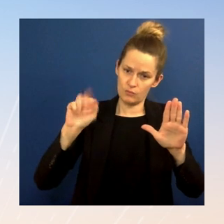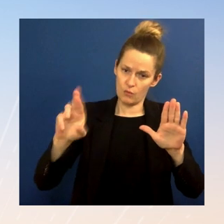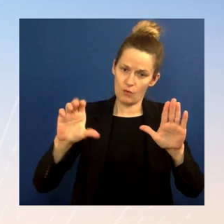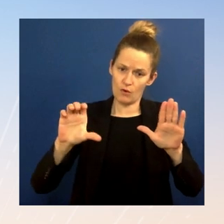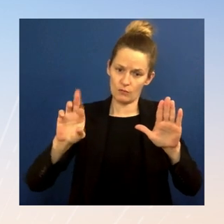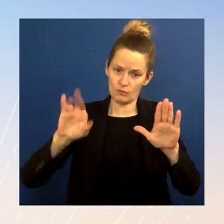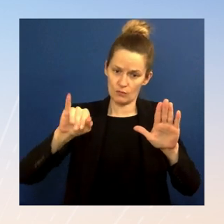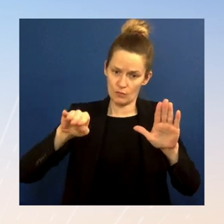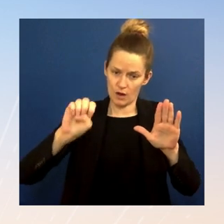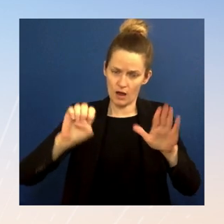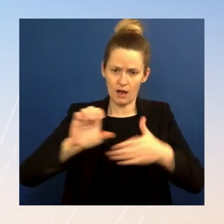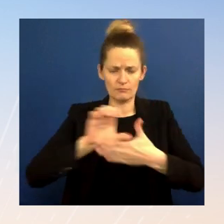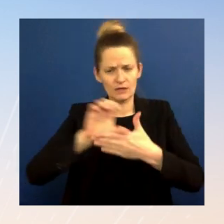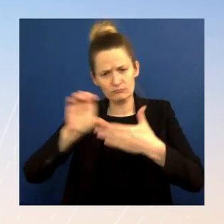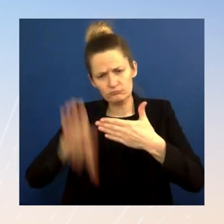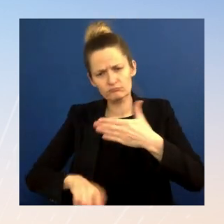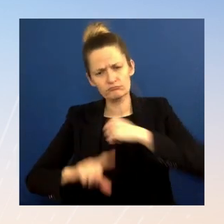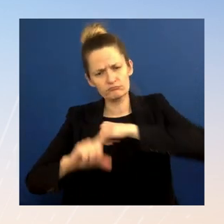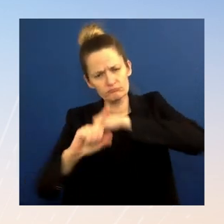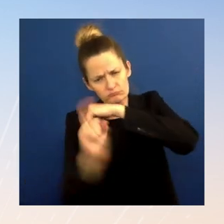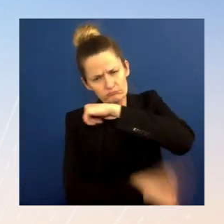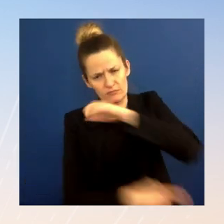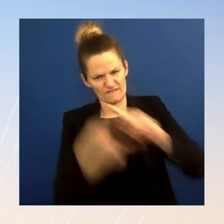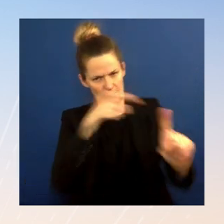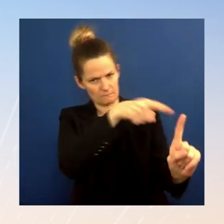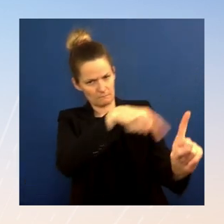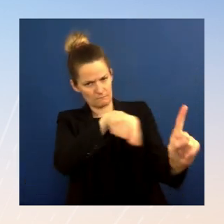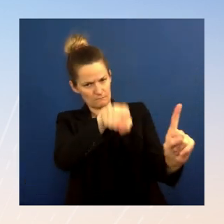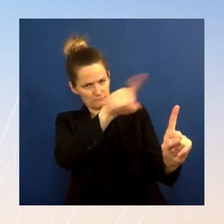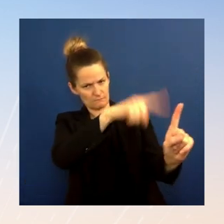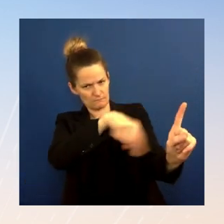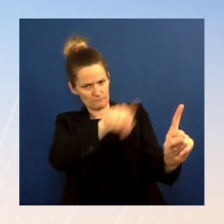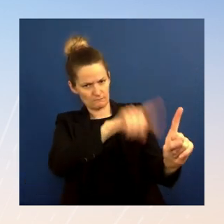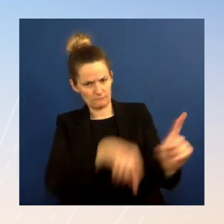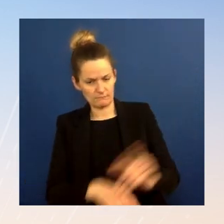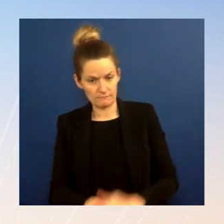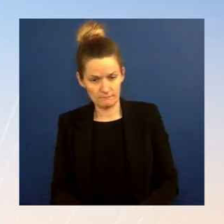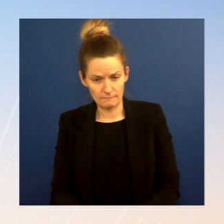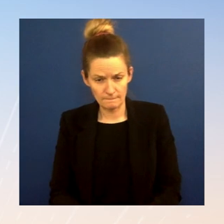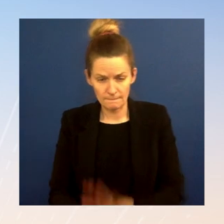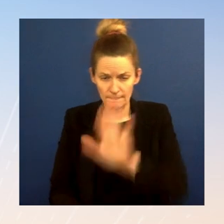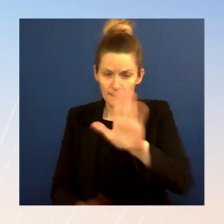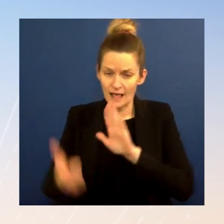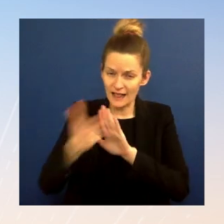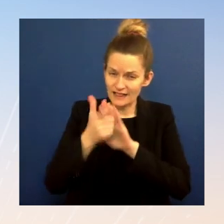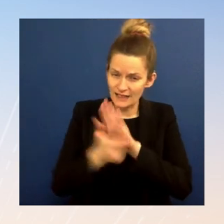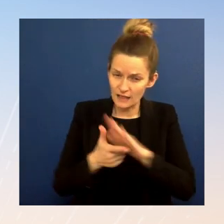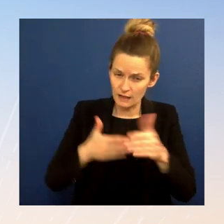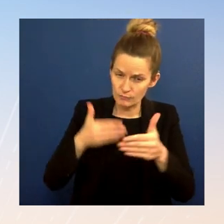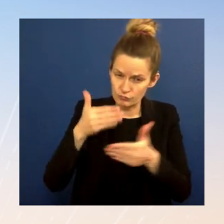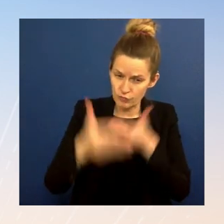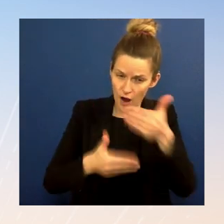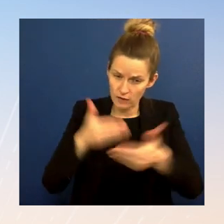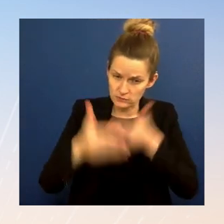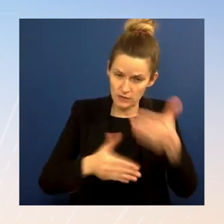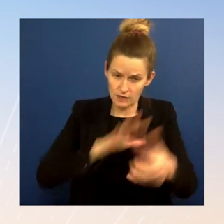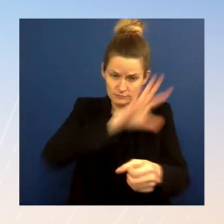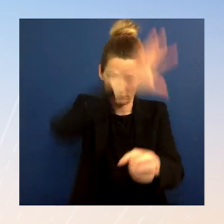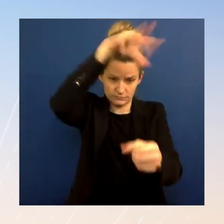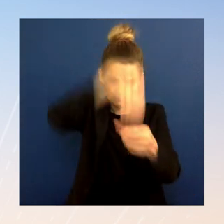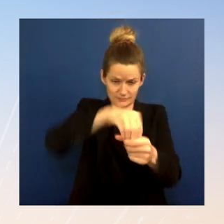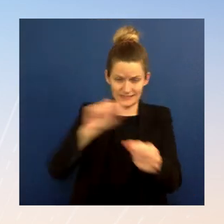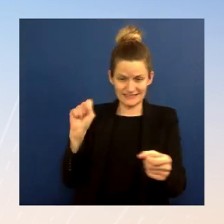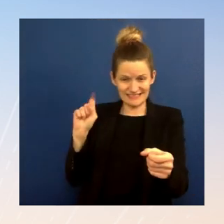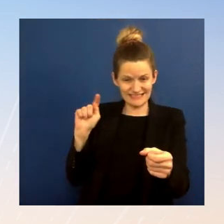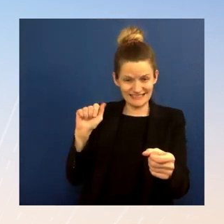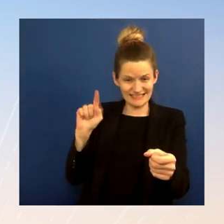usually takes? A legal process internally in the State Department, it can take some time. But again, I would point you to the State Department for any update they want